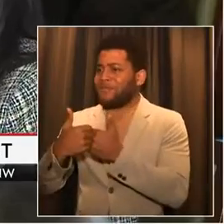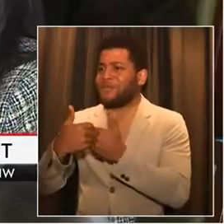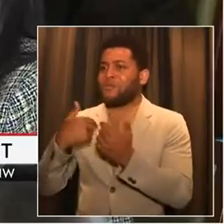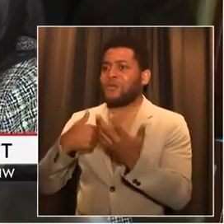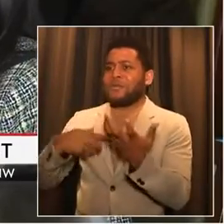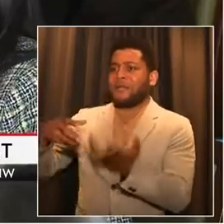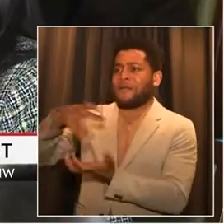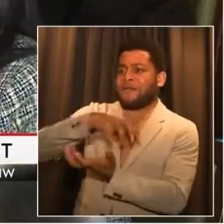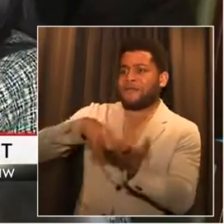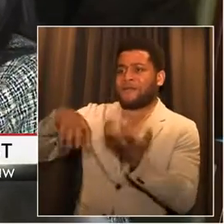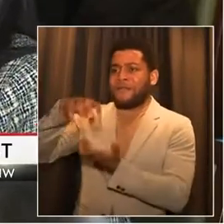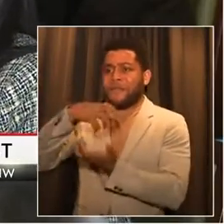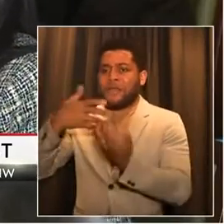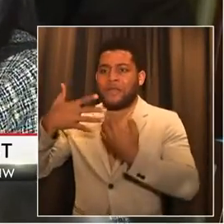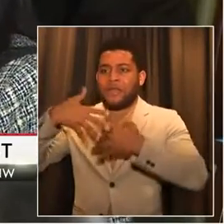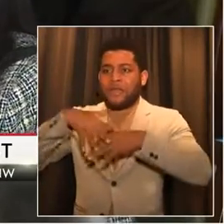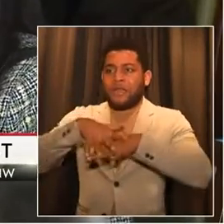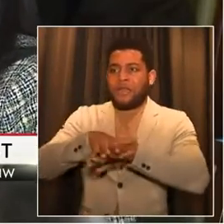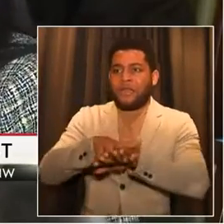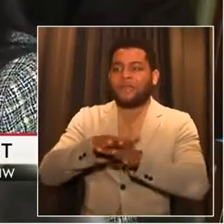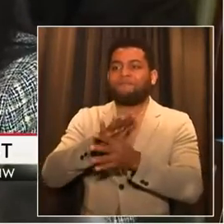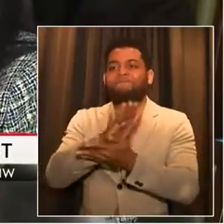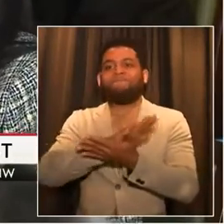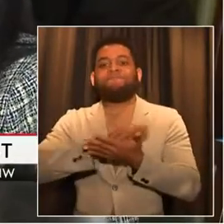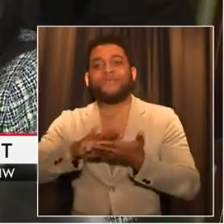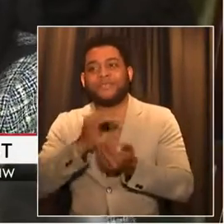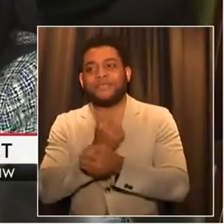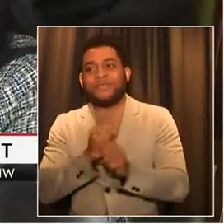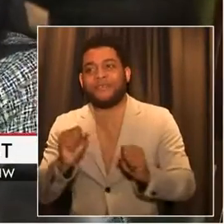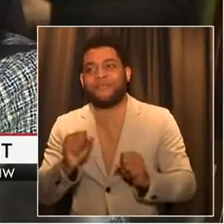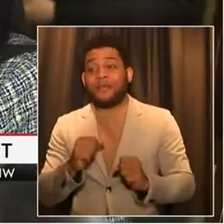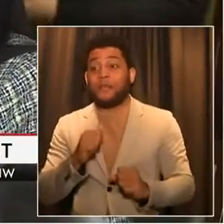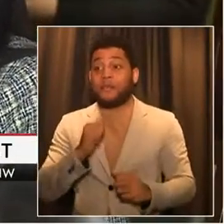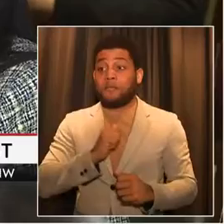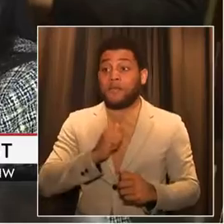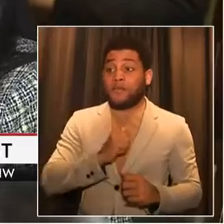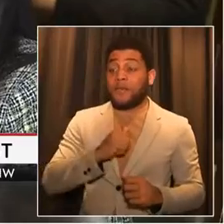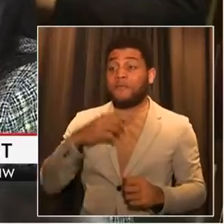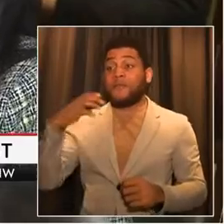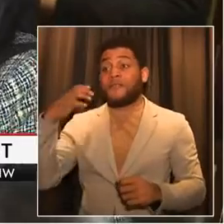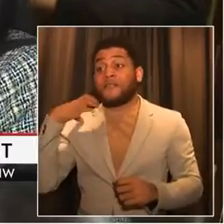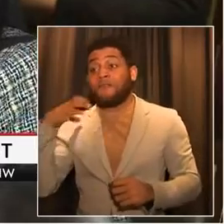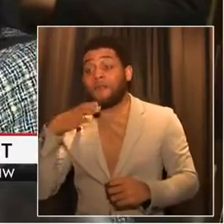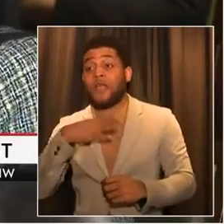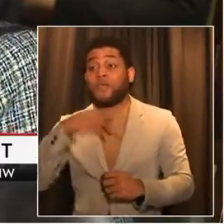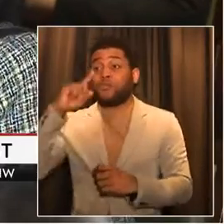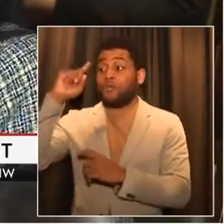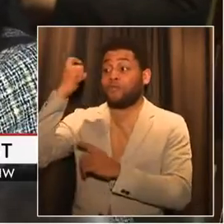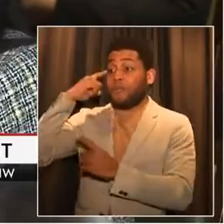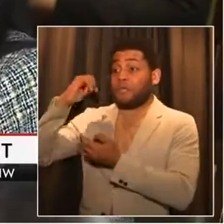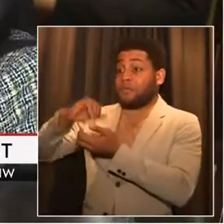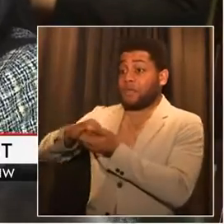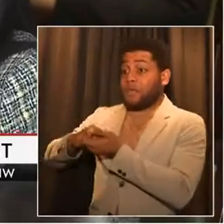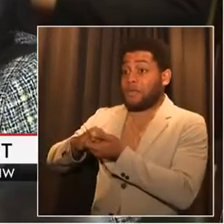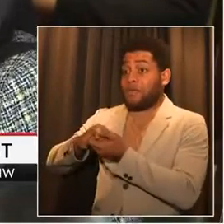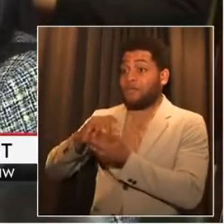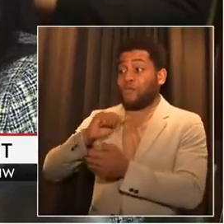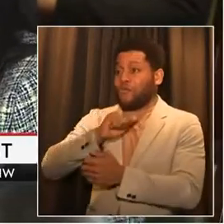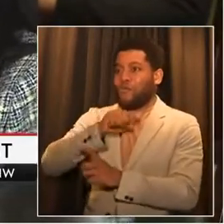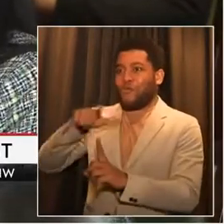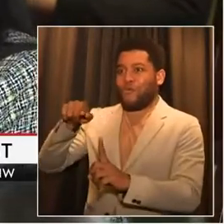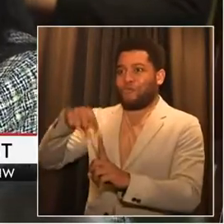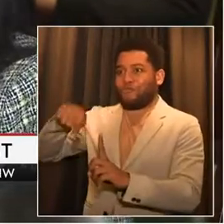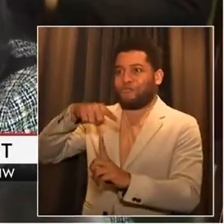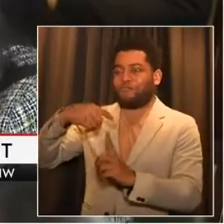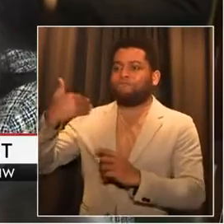and safe, we've worked with myself, the chief, and our other government partners over the course of the year,